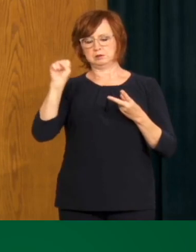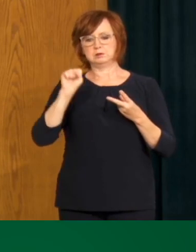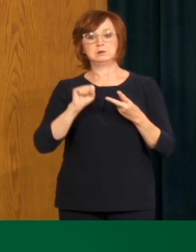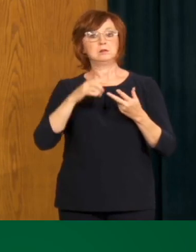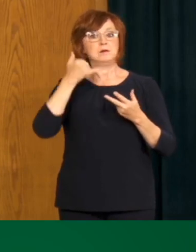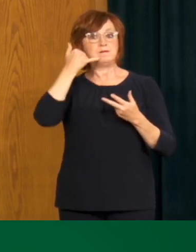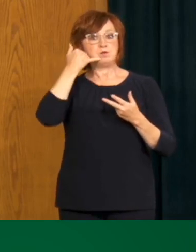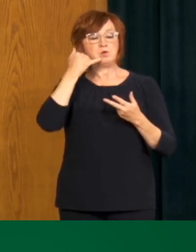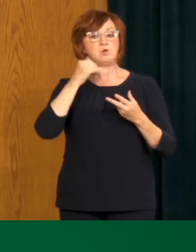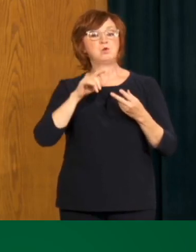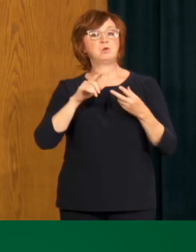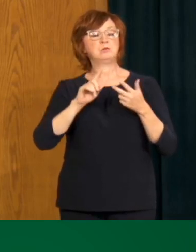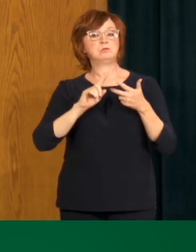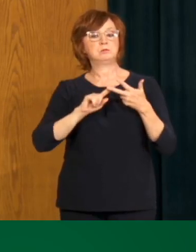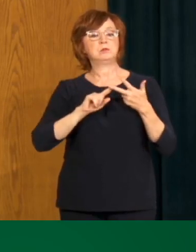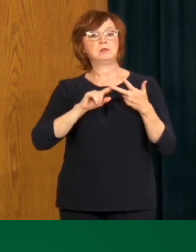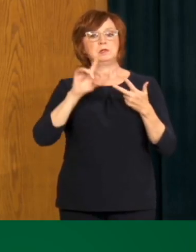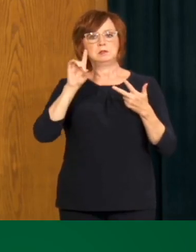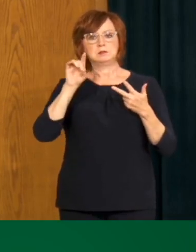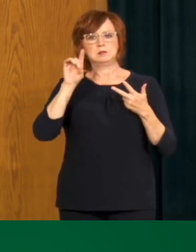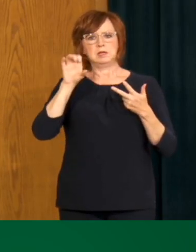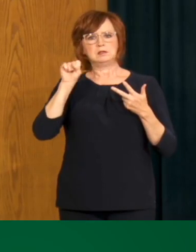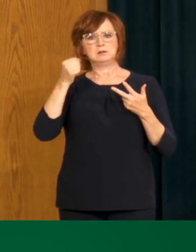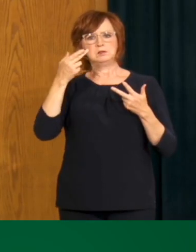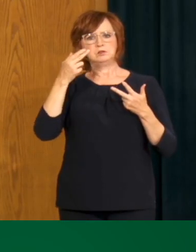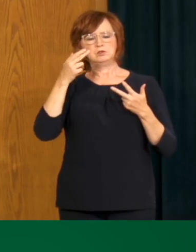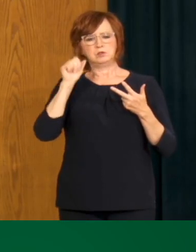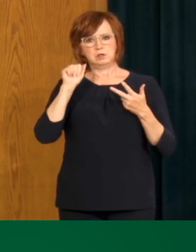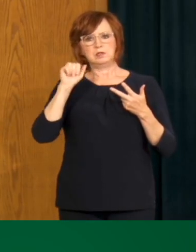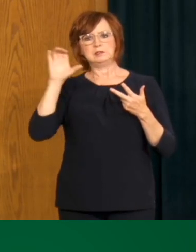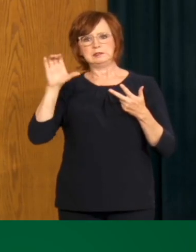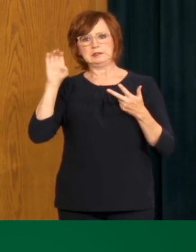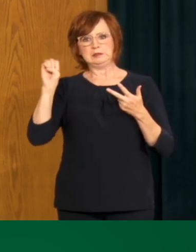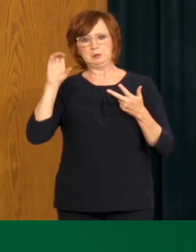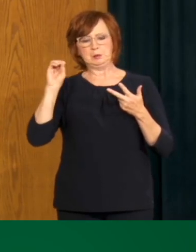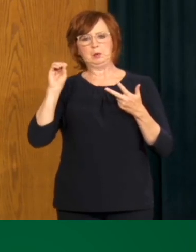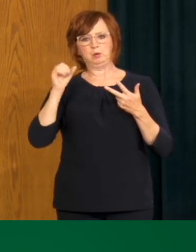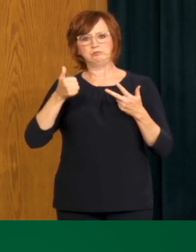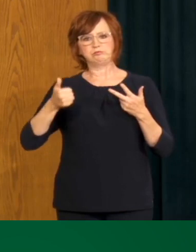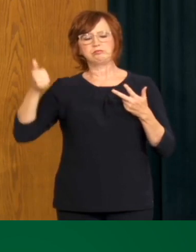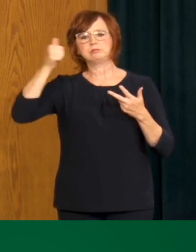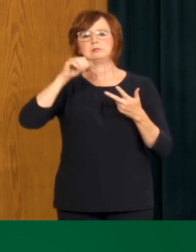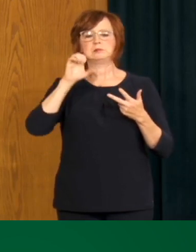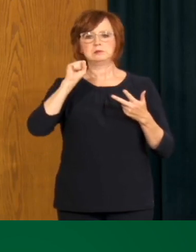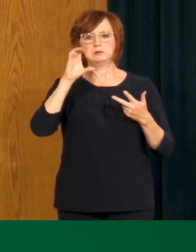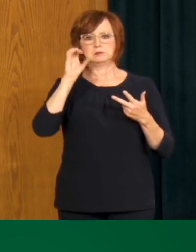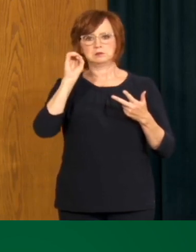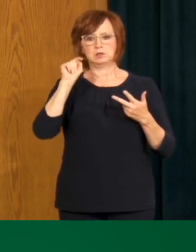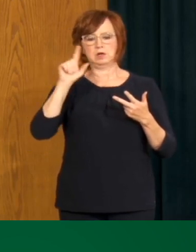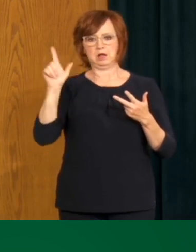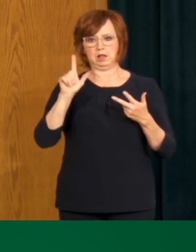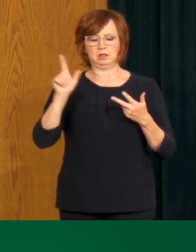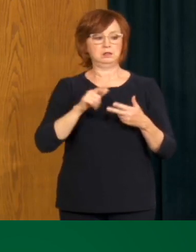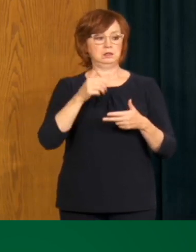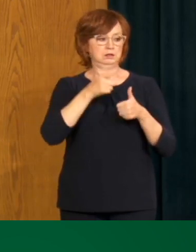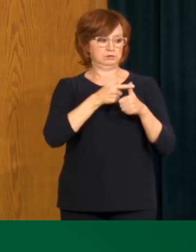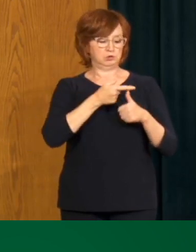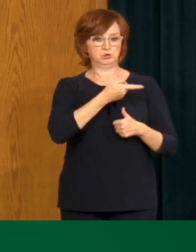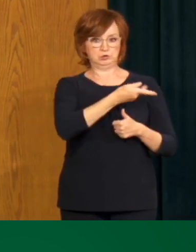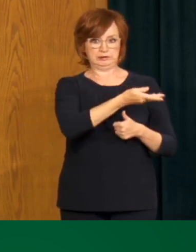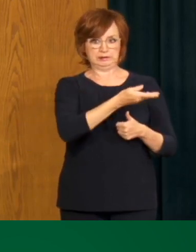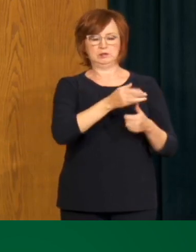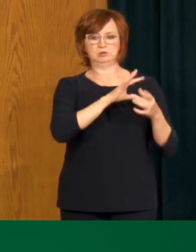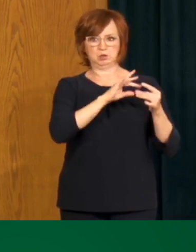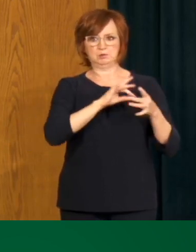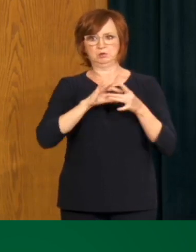line from Saskatoon is SHA CEO Scott Livingstone. Premier Moe will have an opening statement, and I believe Dr. Shahab